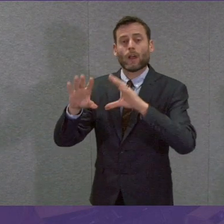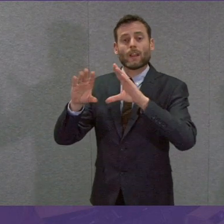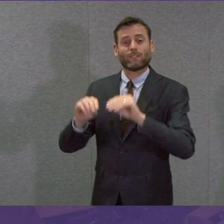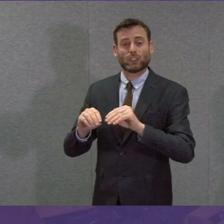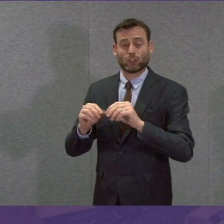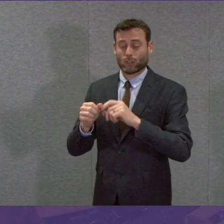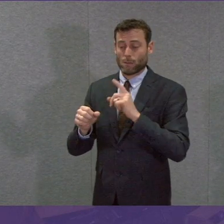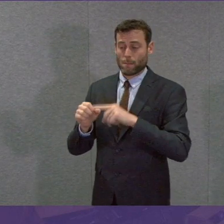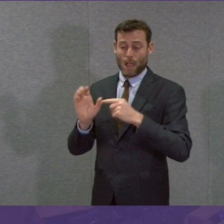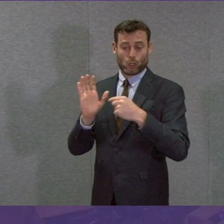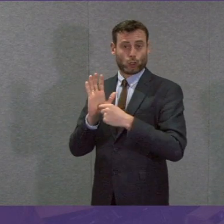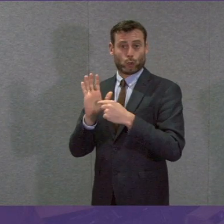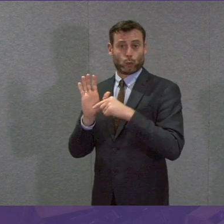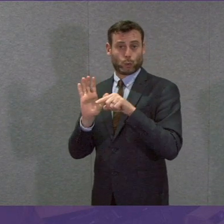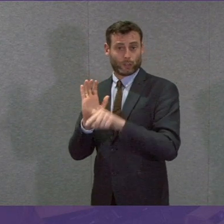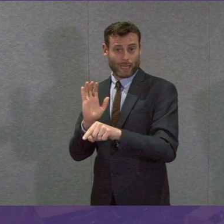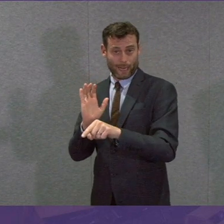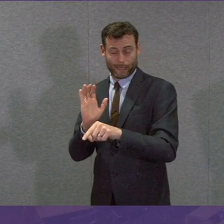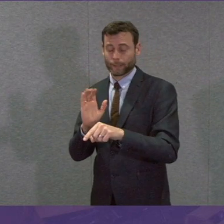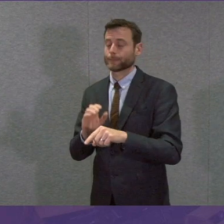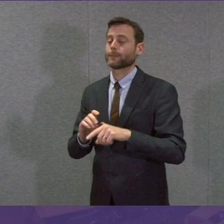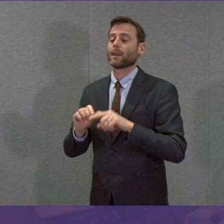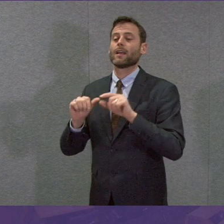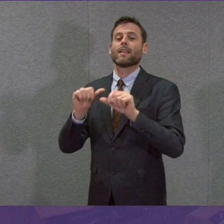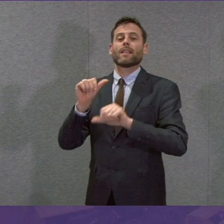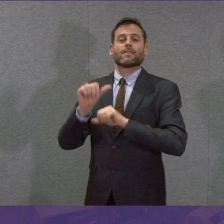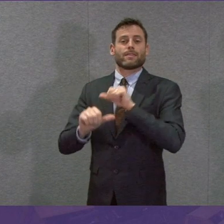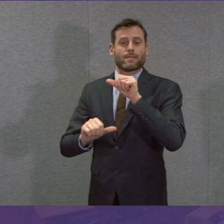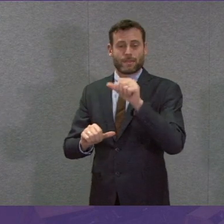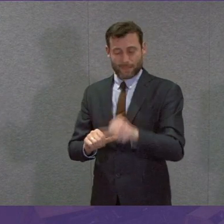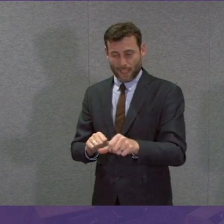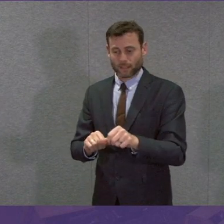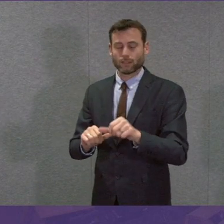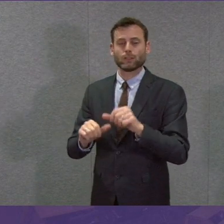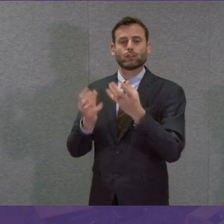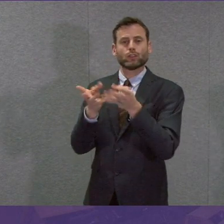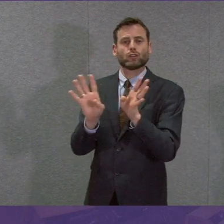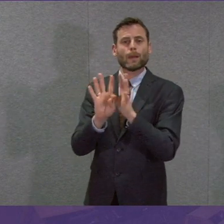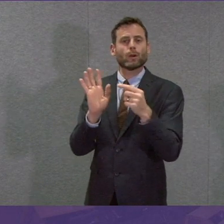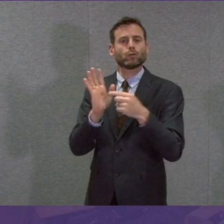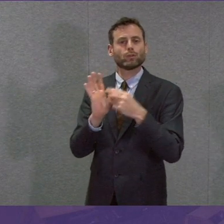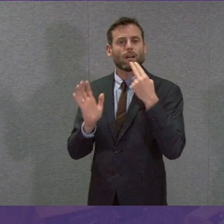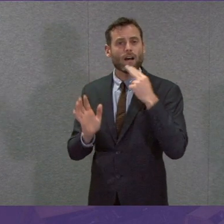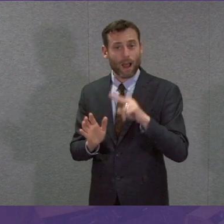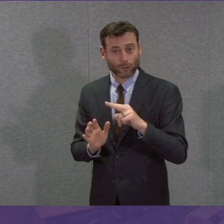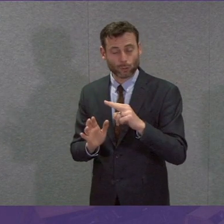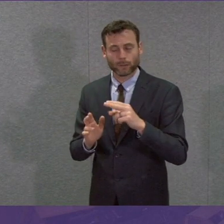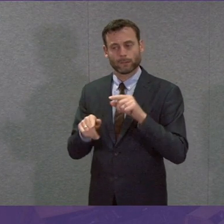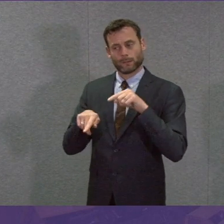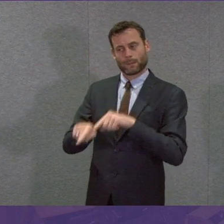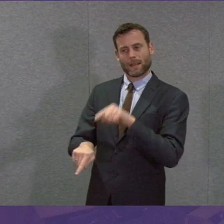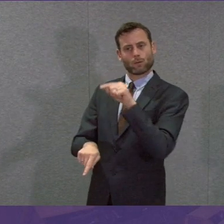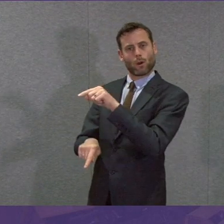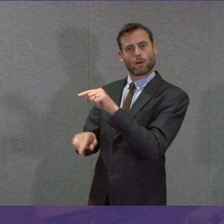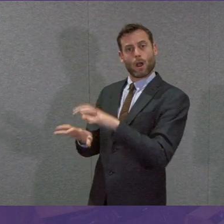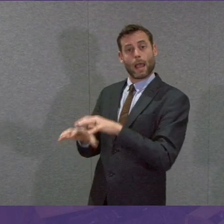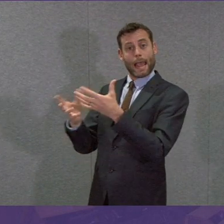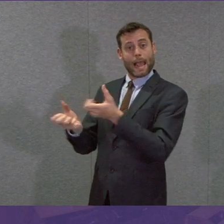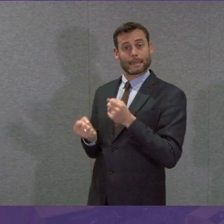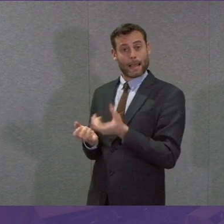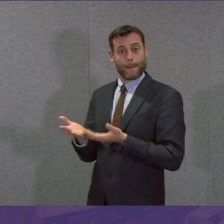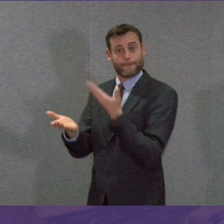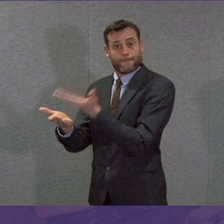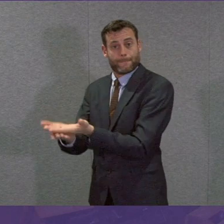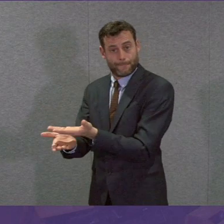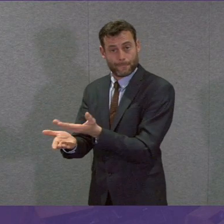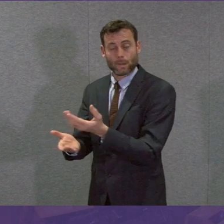by committee appearance on Tuesday morning and then by chamber on Tuesday afternoon, subject, of course, to the Parliamentary Bureau accepting that. It is likely, I believe, that